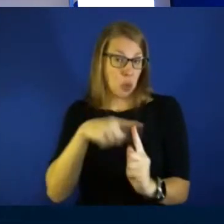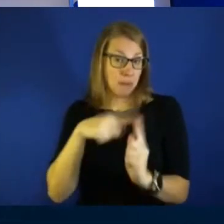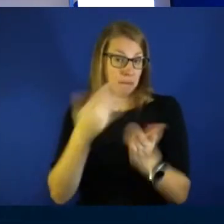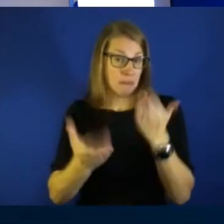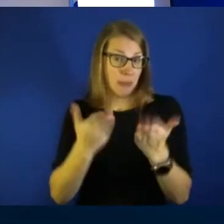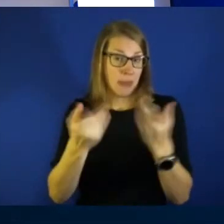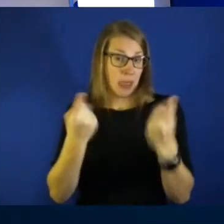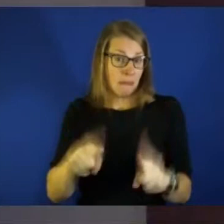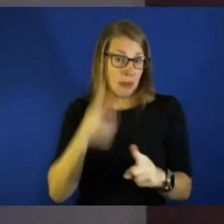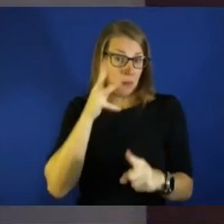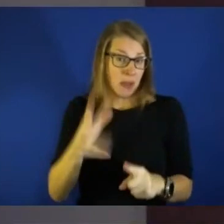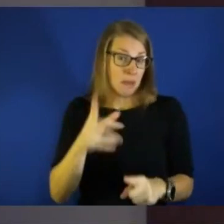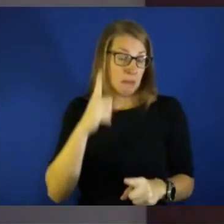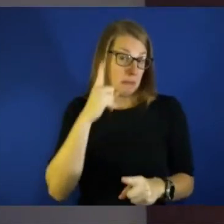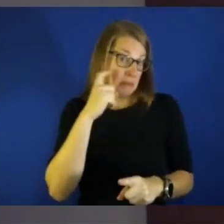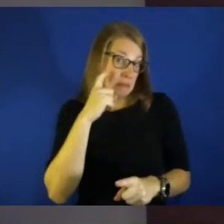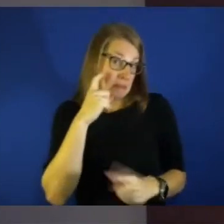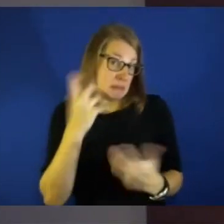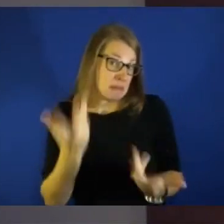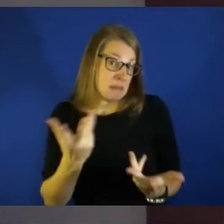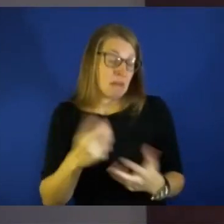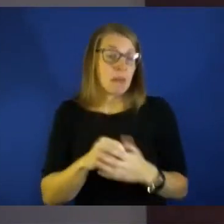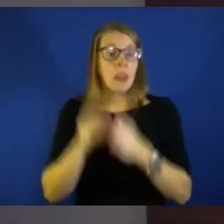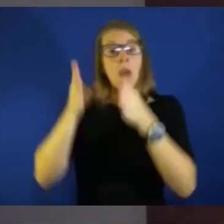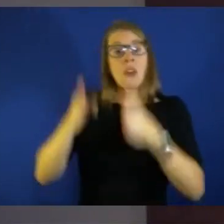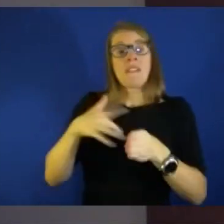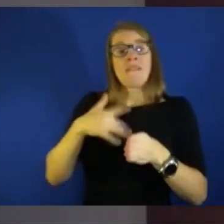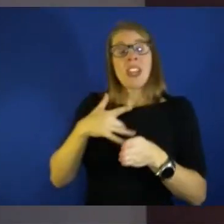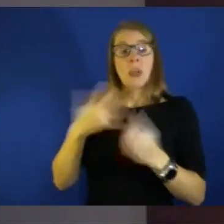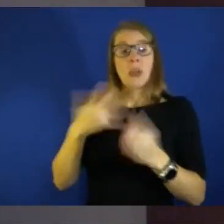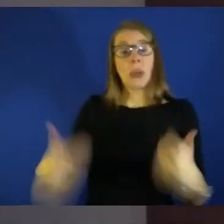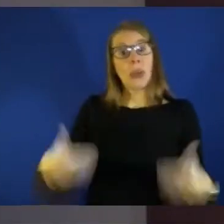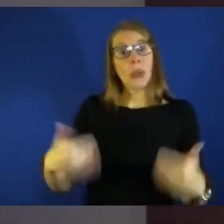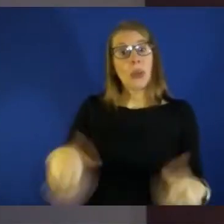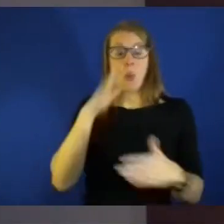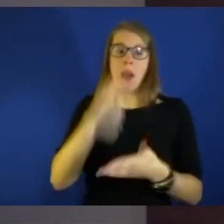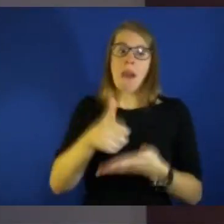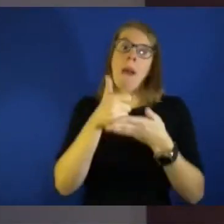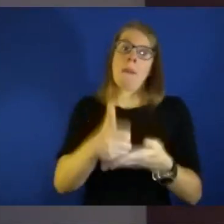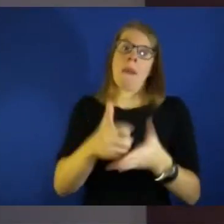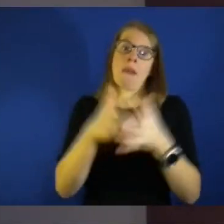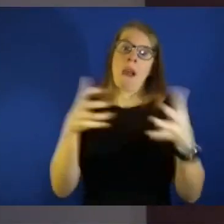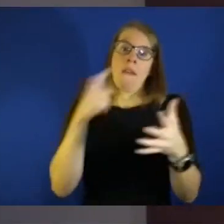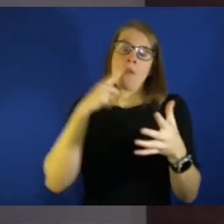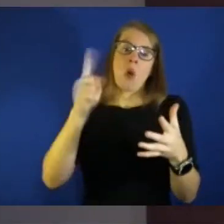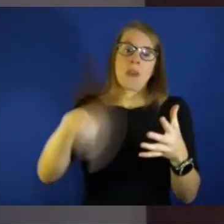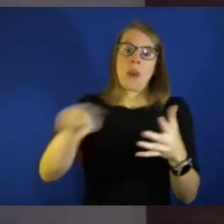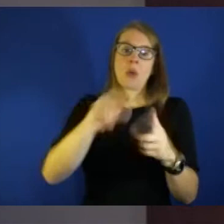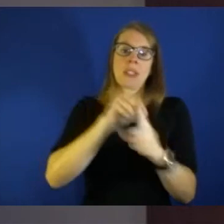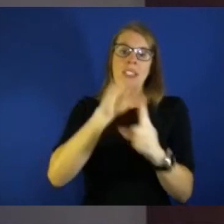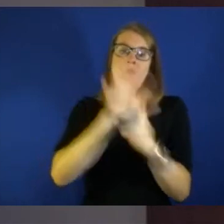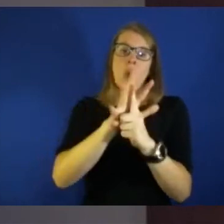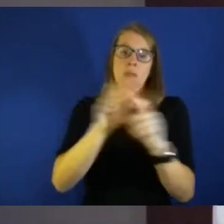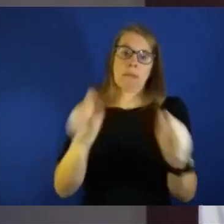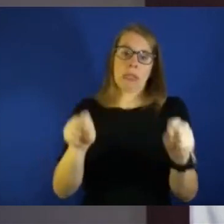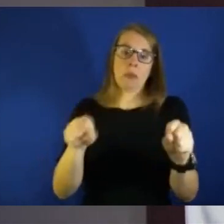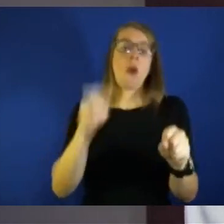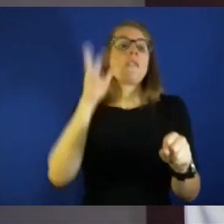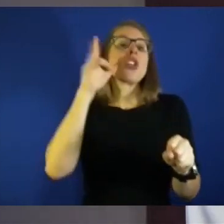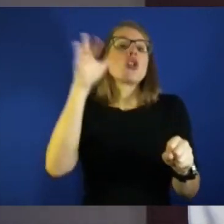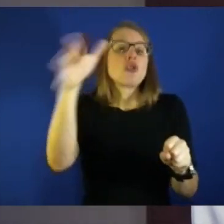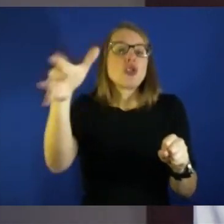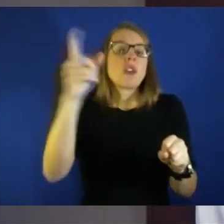we see now? This person feels that would be a big game changer for those who might have been exposed. What is the future of